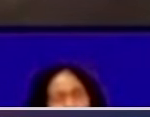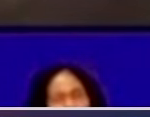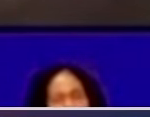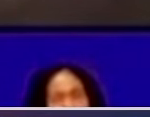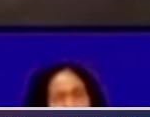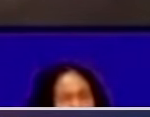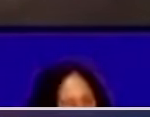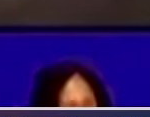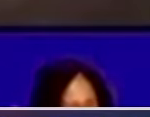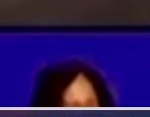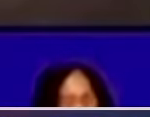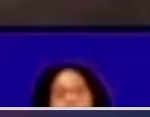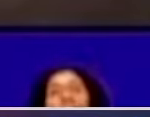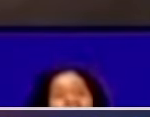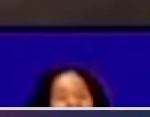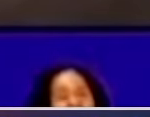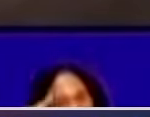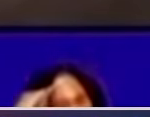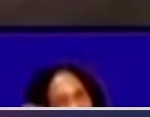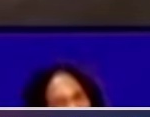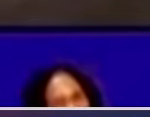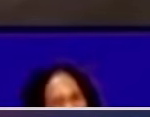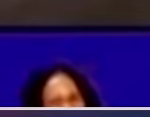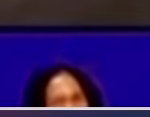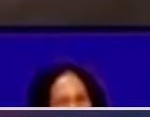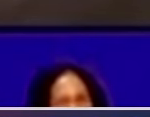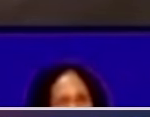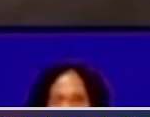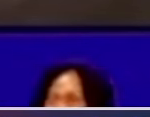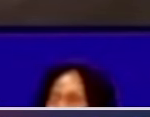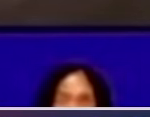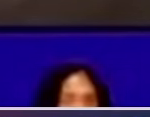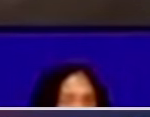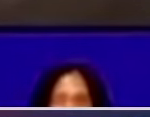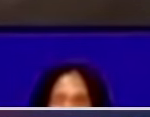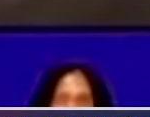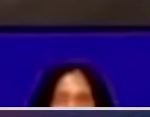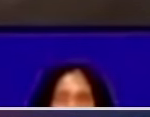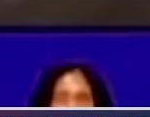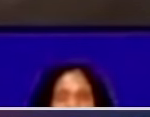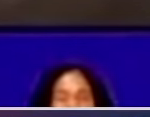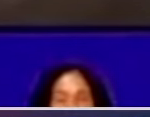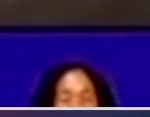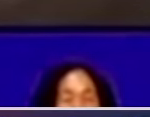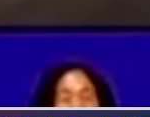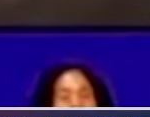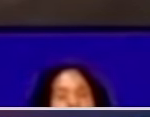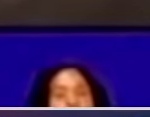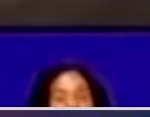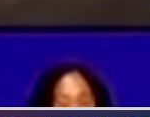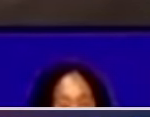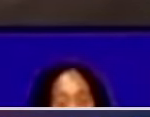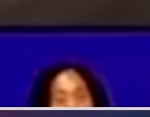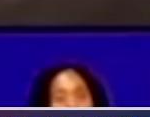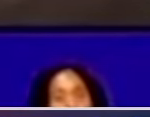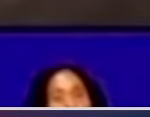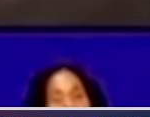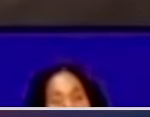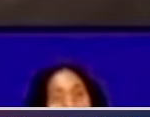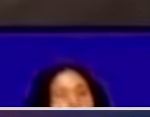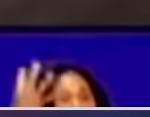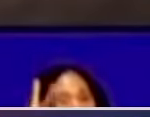going to start thinking a plan. You should have used SONA to announce the plan. And not